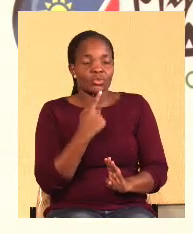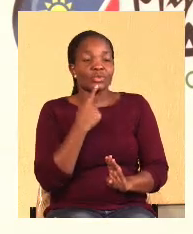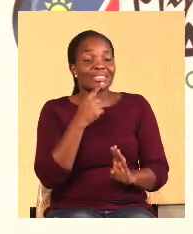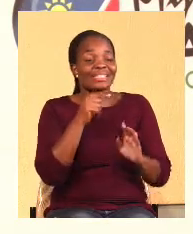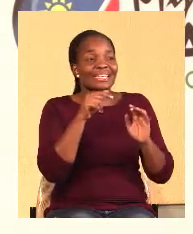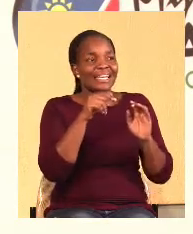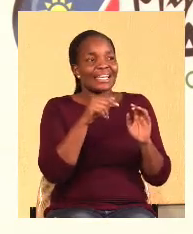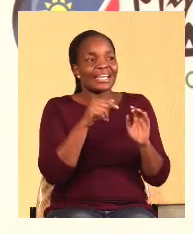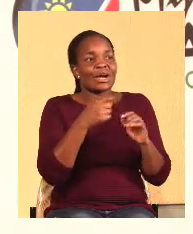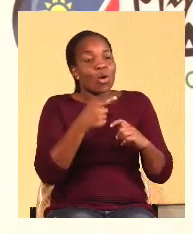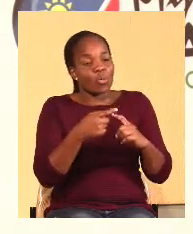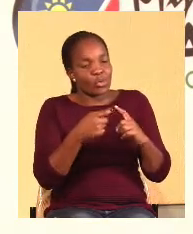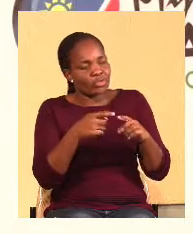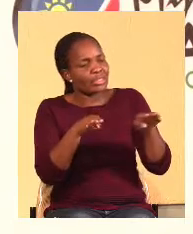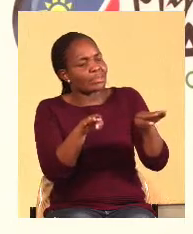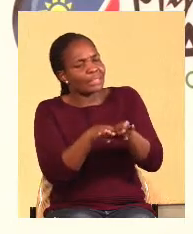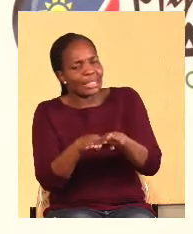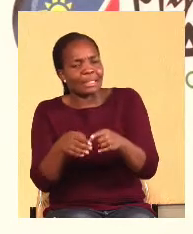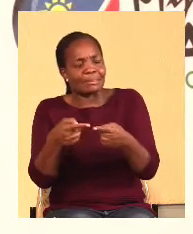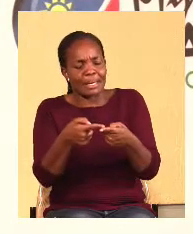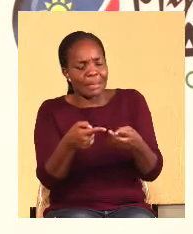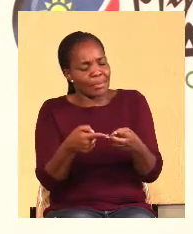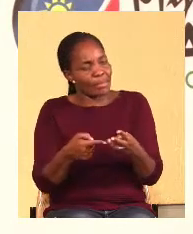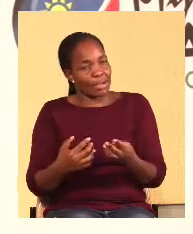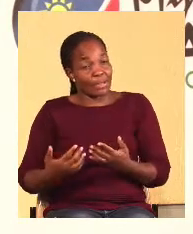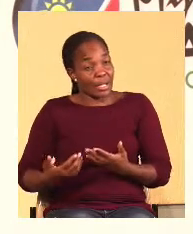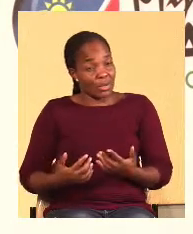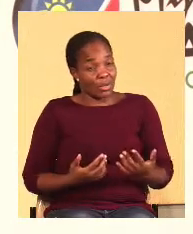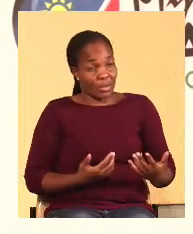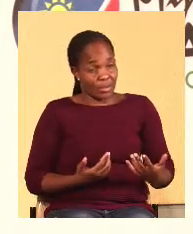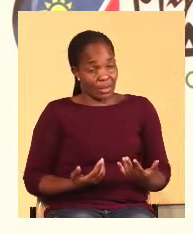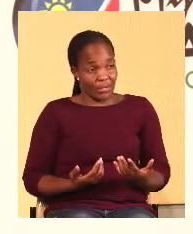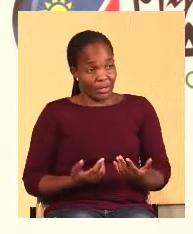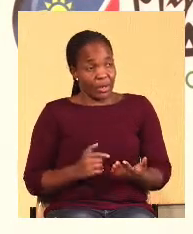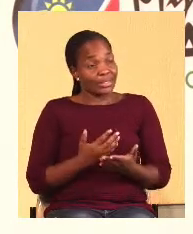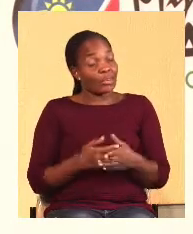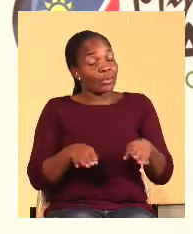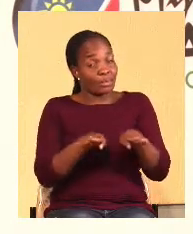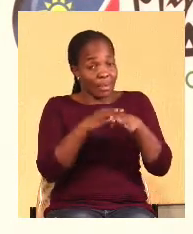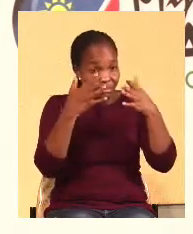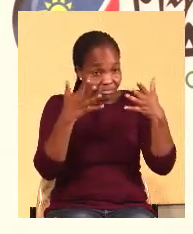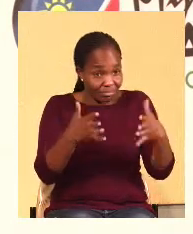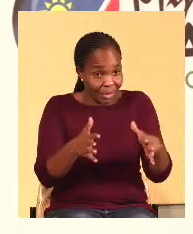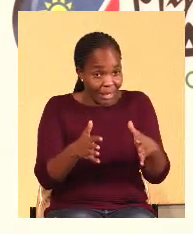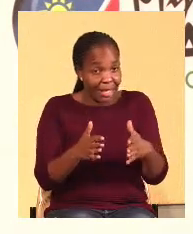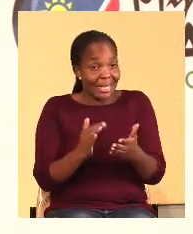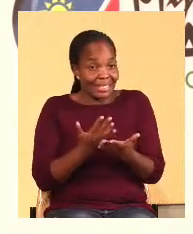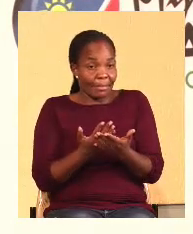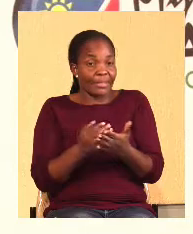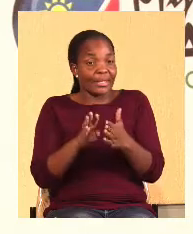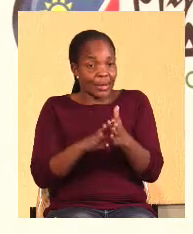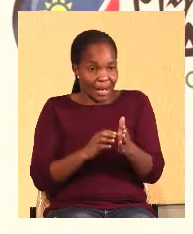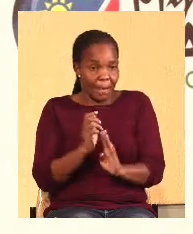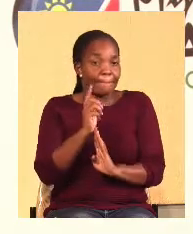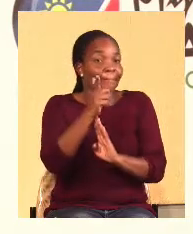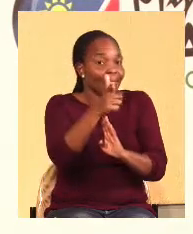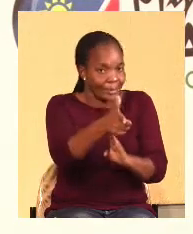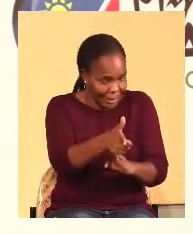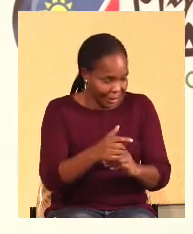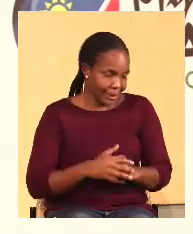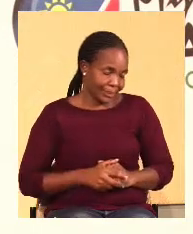in terms of processes that need to be followed. Some of those directives are already coming out, and unfortunately some of them are still on the pipeline.